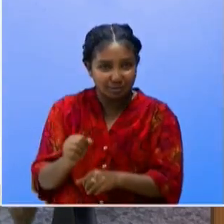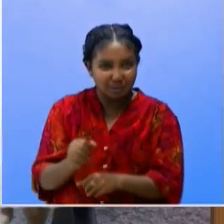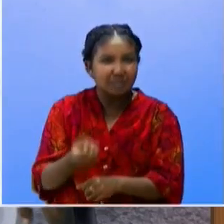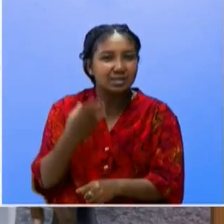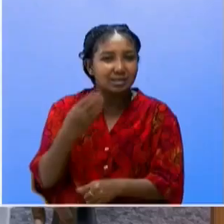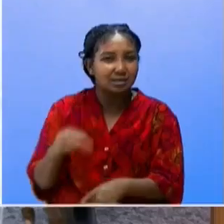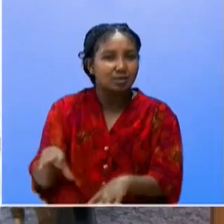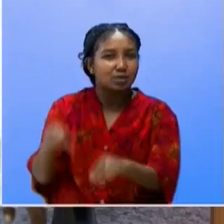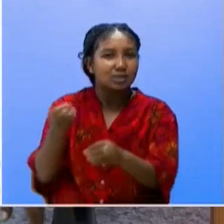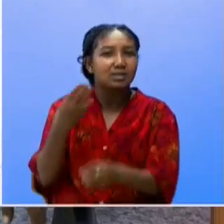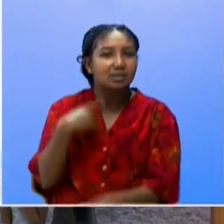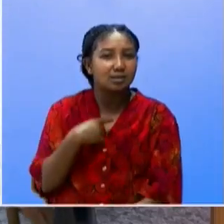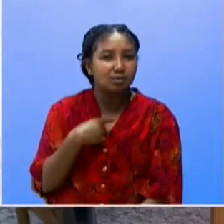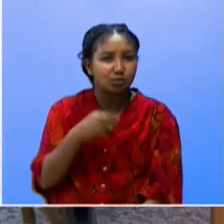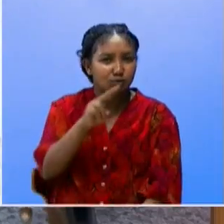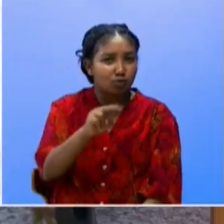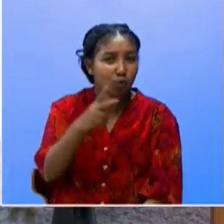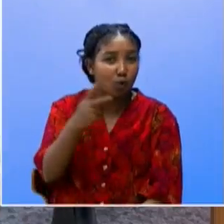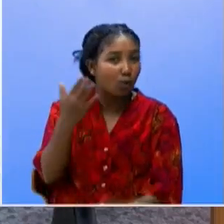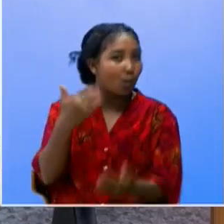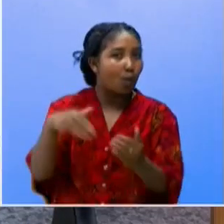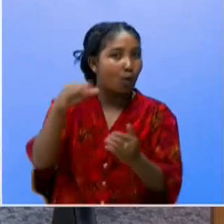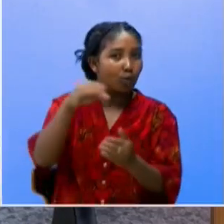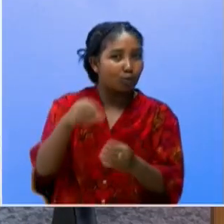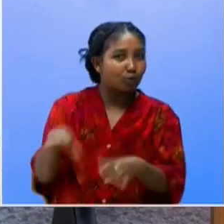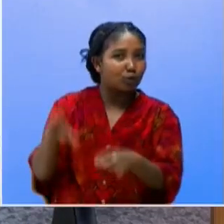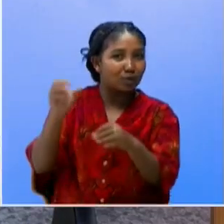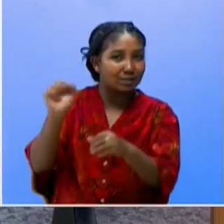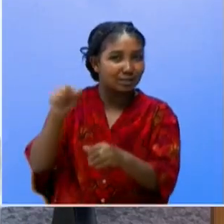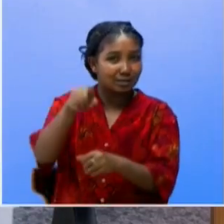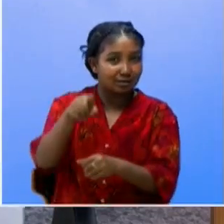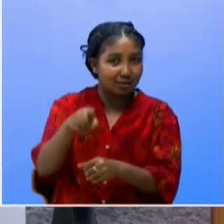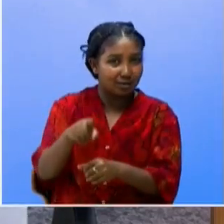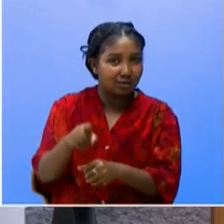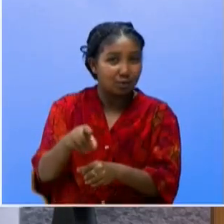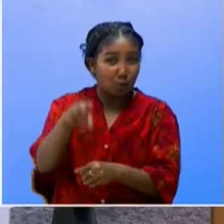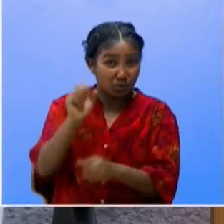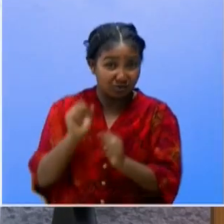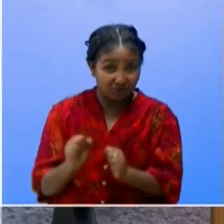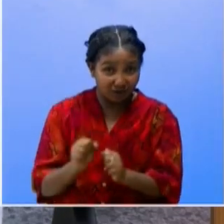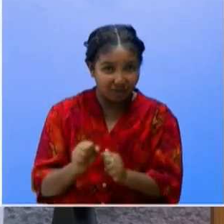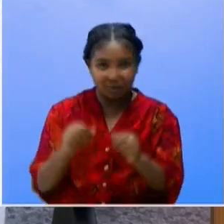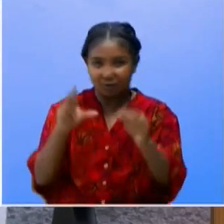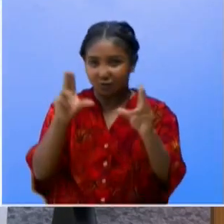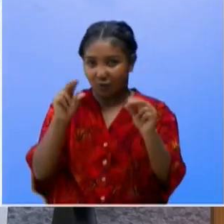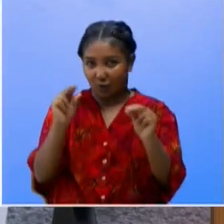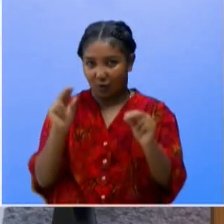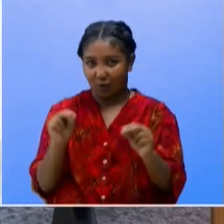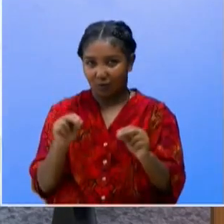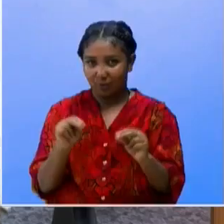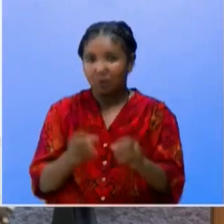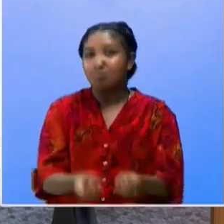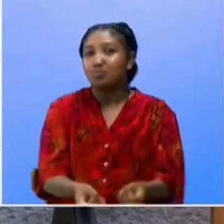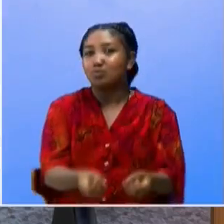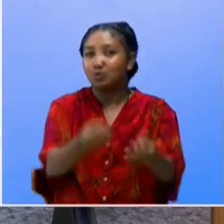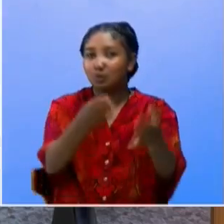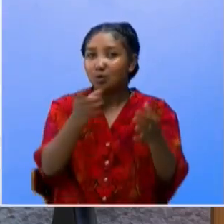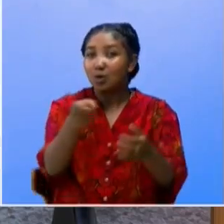many students? 2 or more. So can we say was? It is impossible